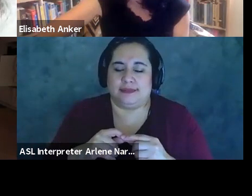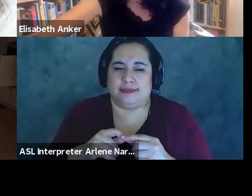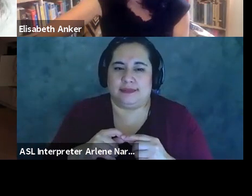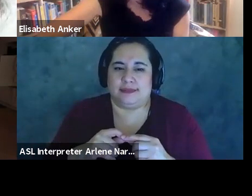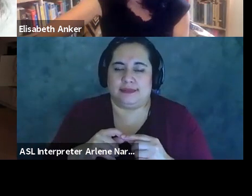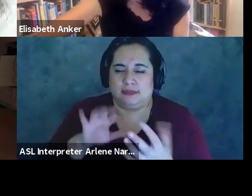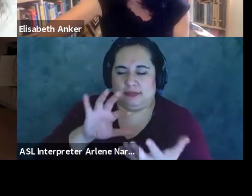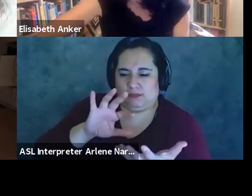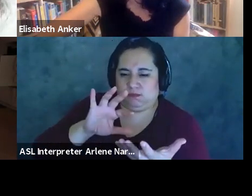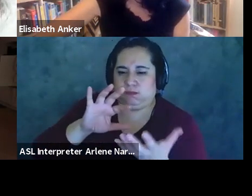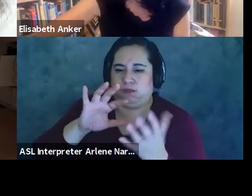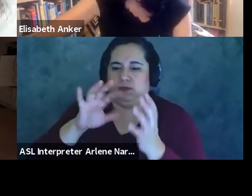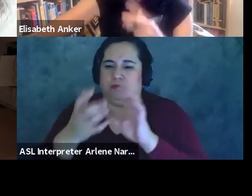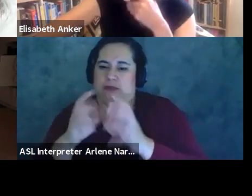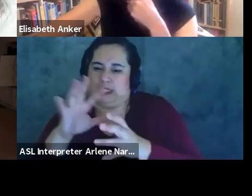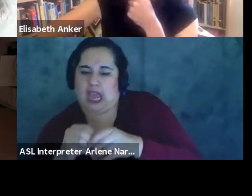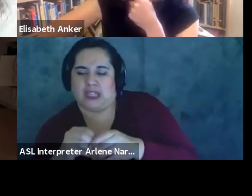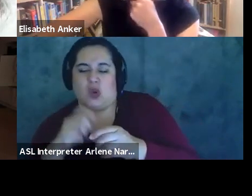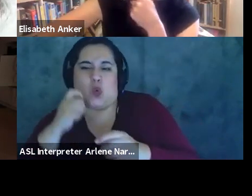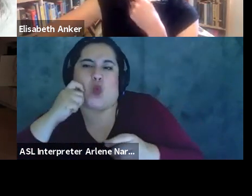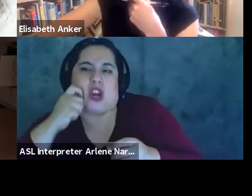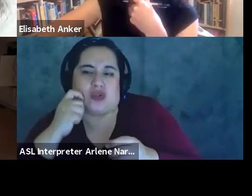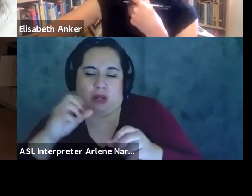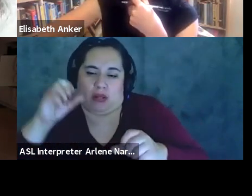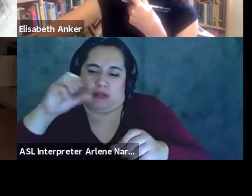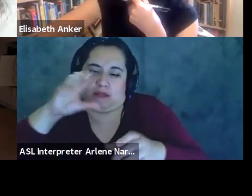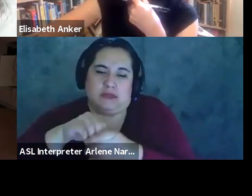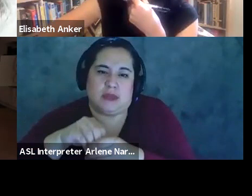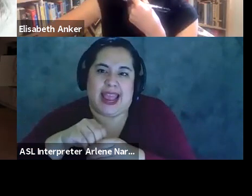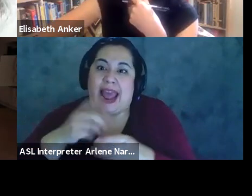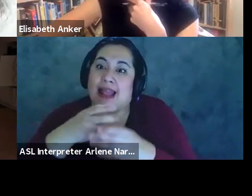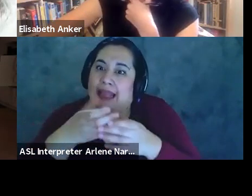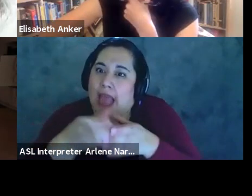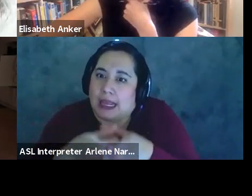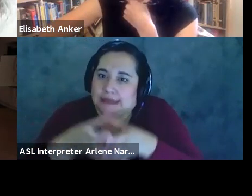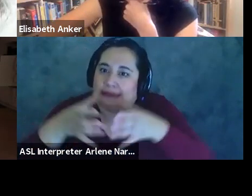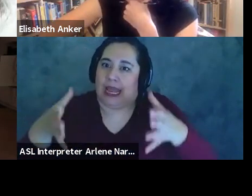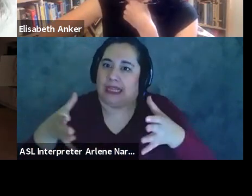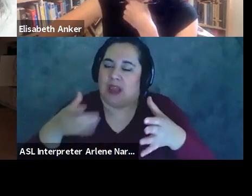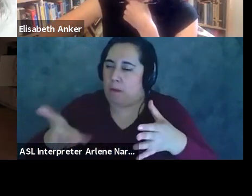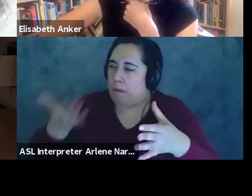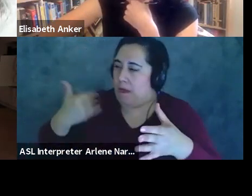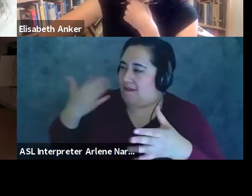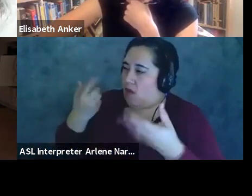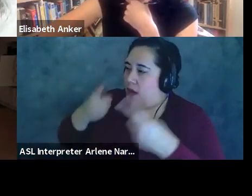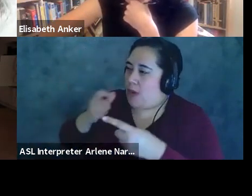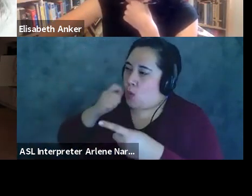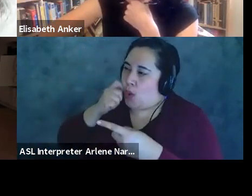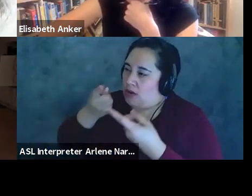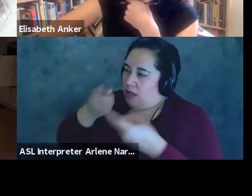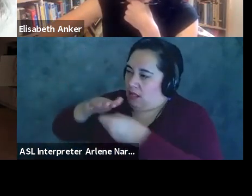racial configurations, the extension of the racial configurations of earlier moments, perhaps